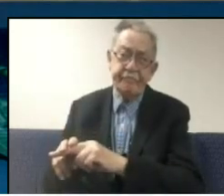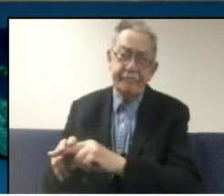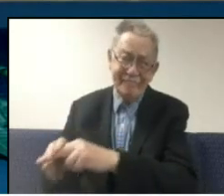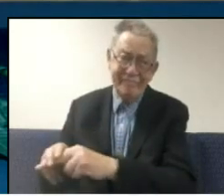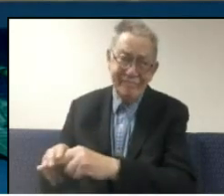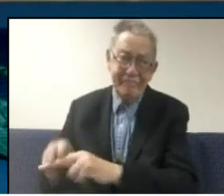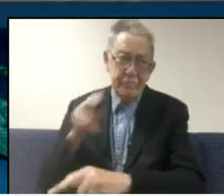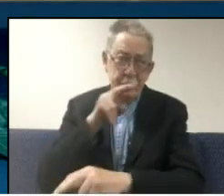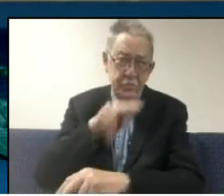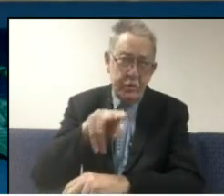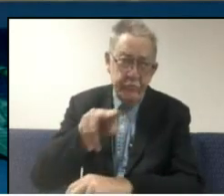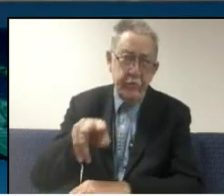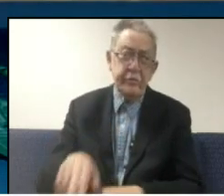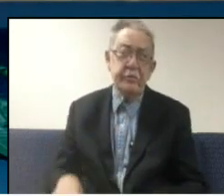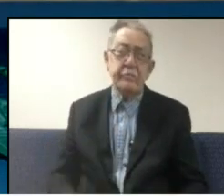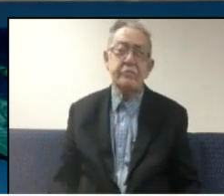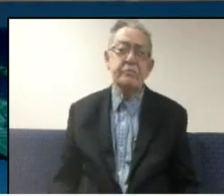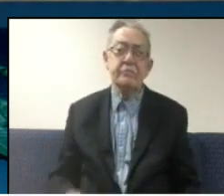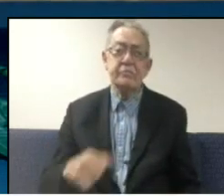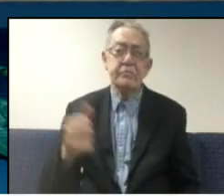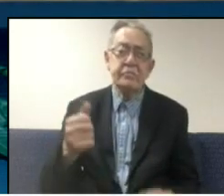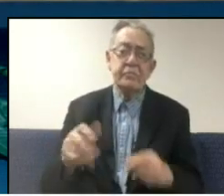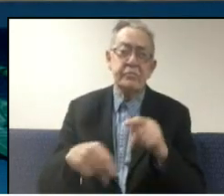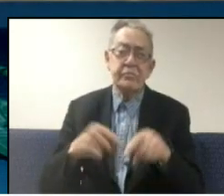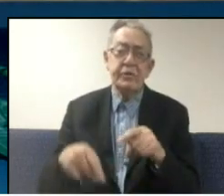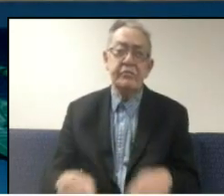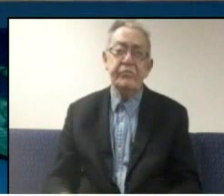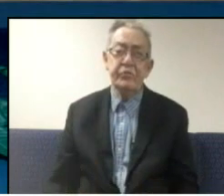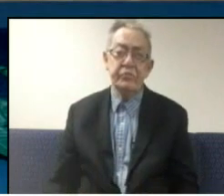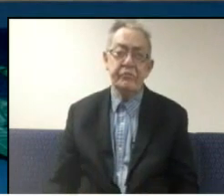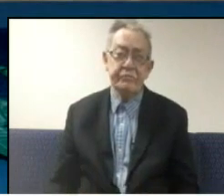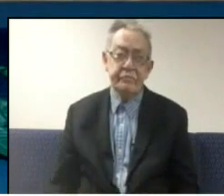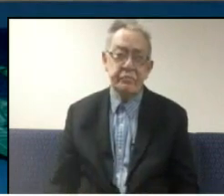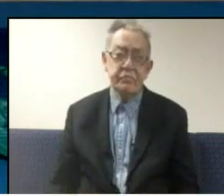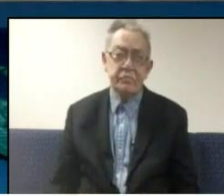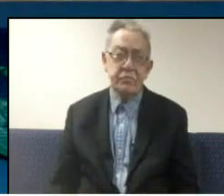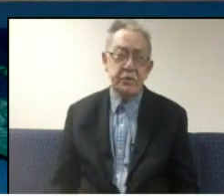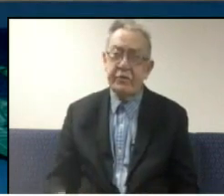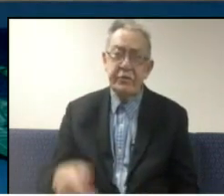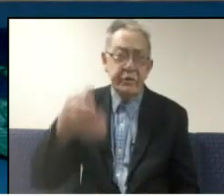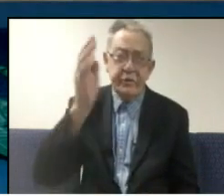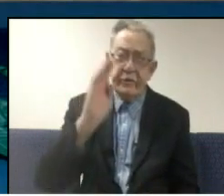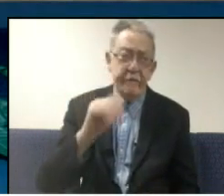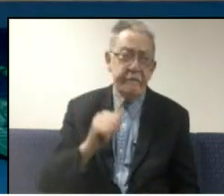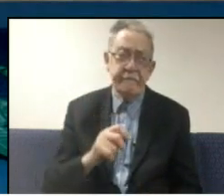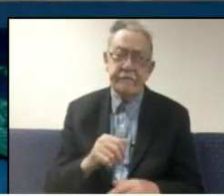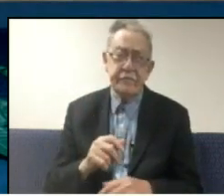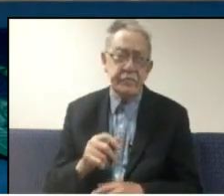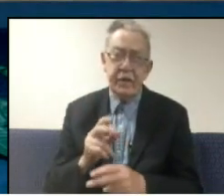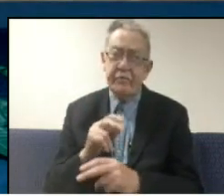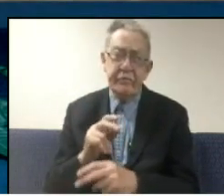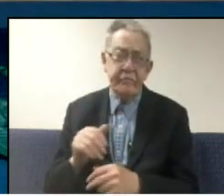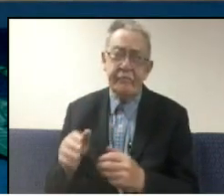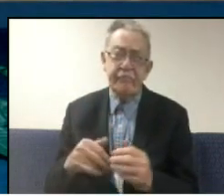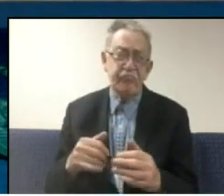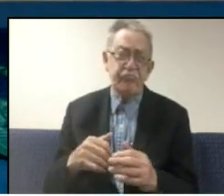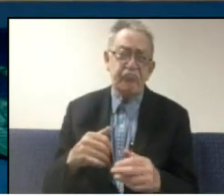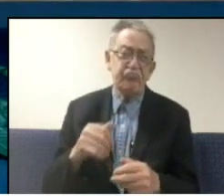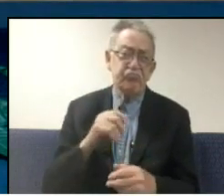stands and we'll watch others. But God doesn't care about those things.